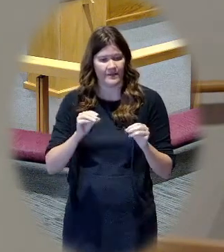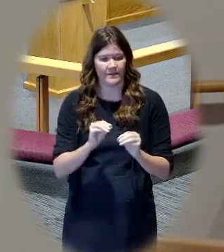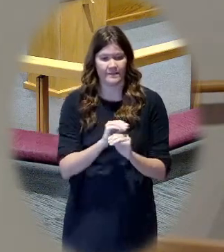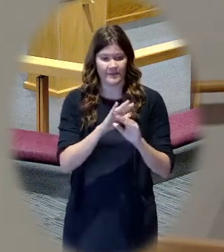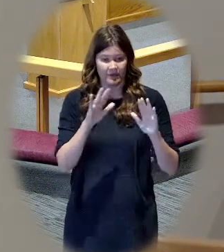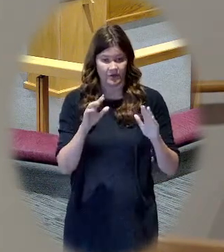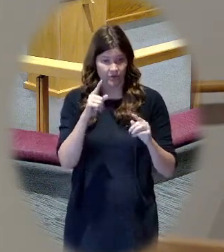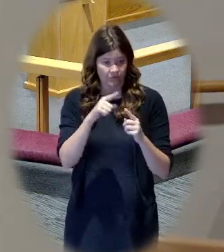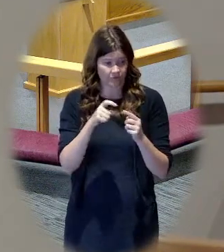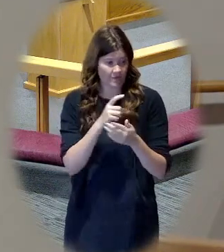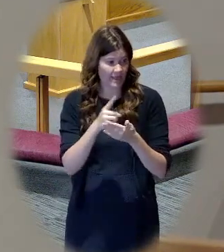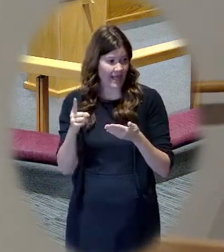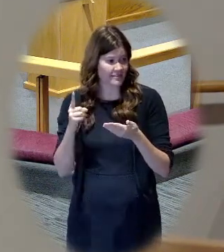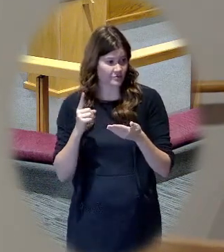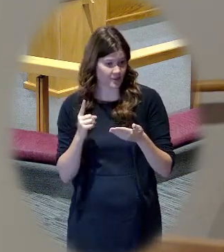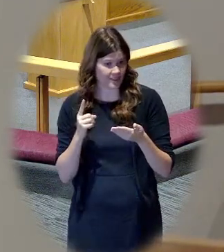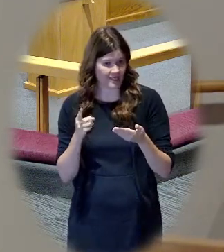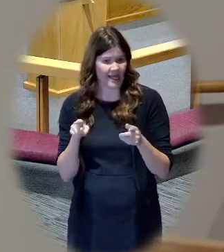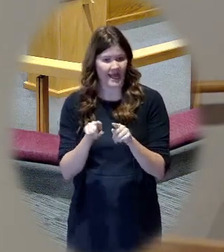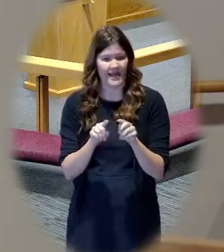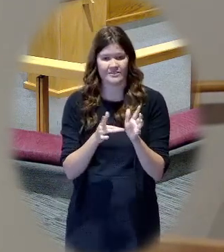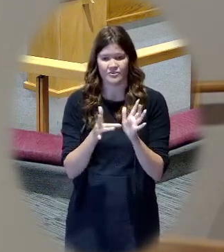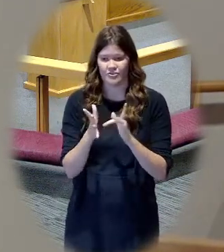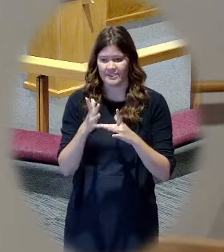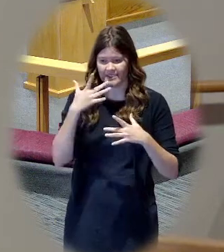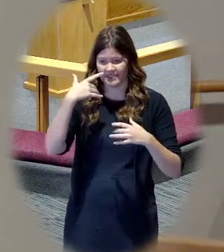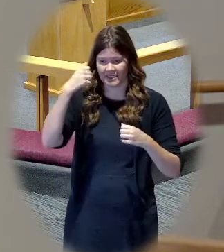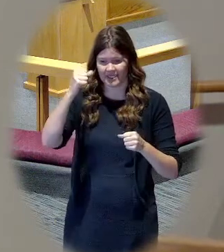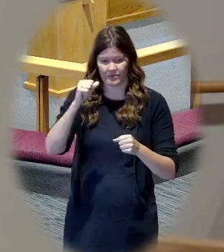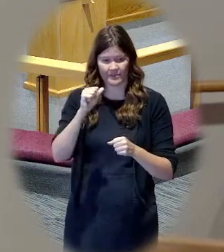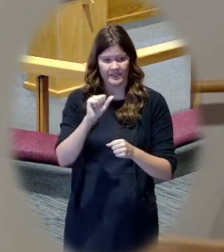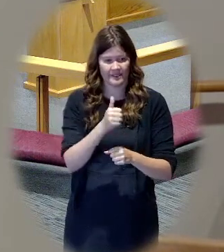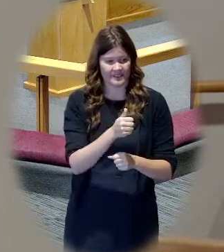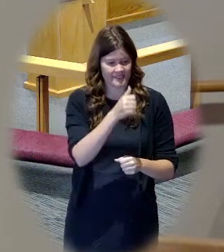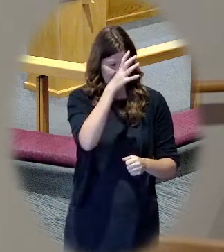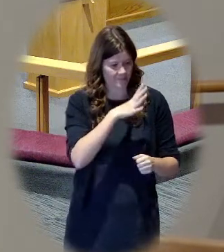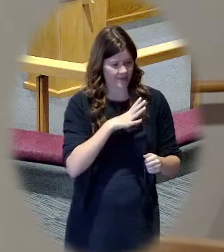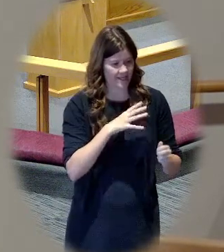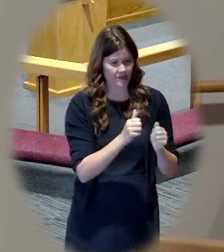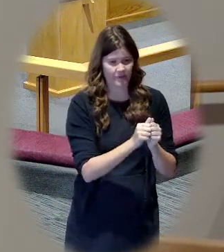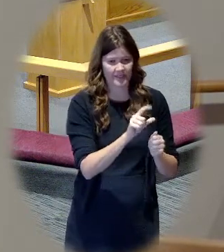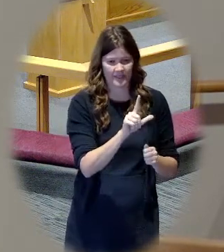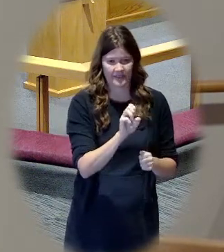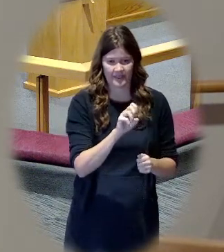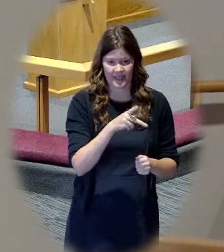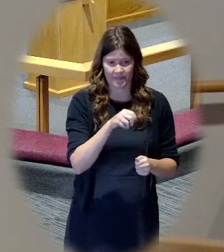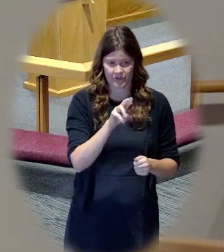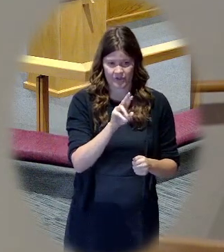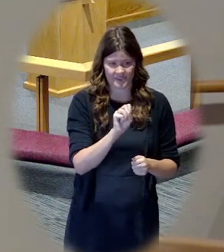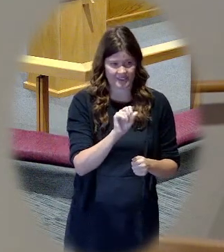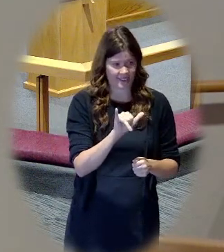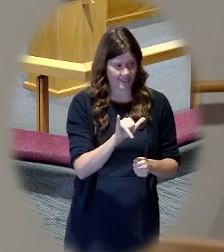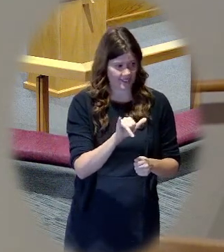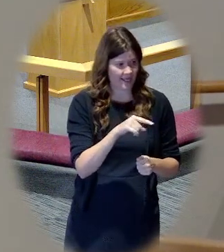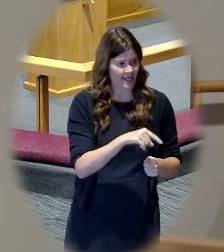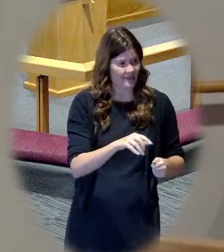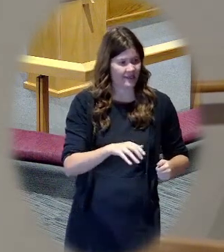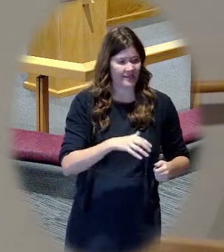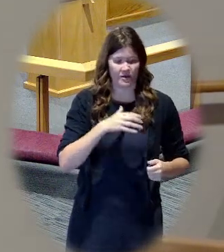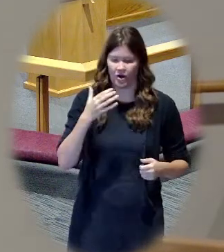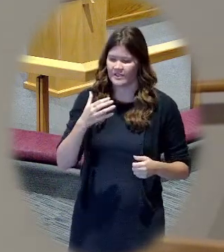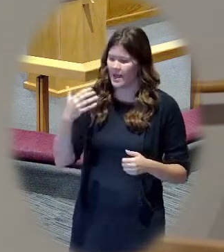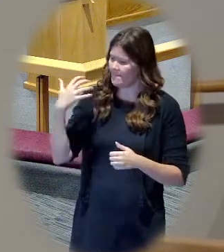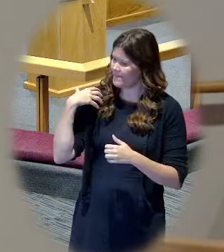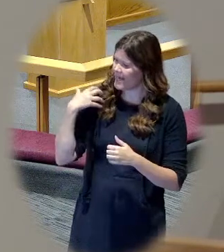from last week as Jesus healed those 10 lepers. They lifted up their voices, crying out,